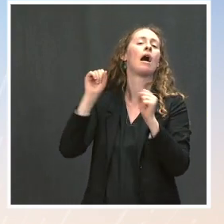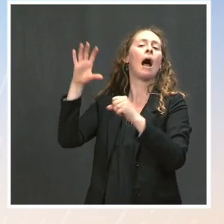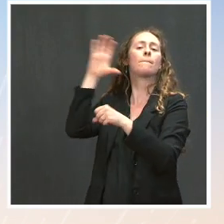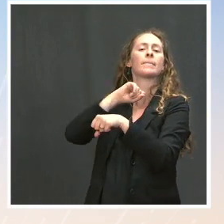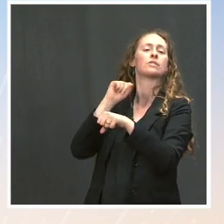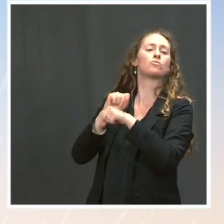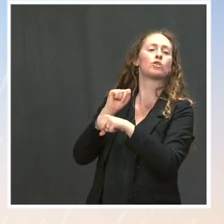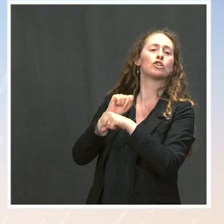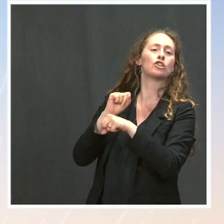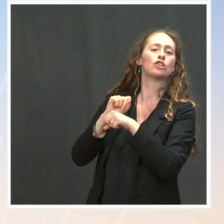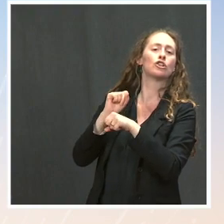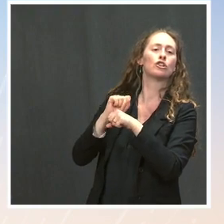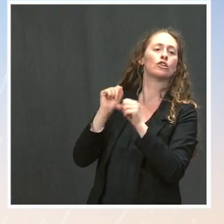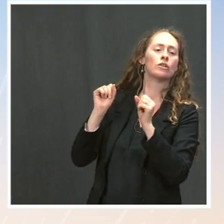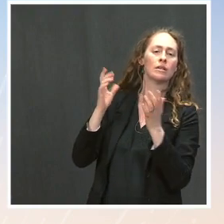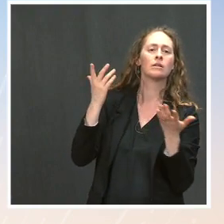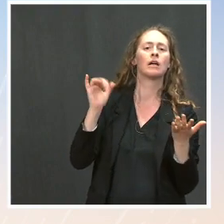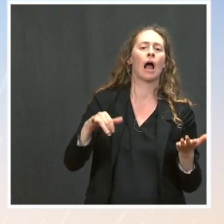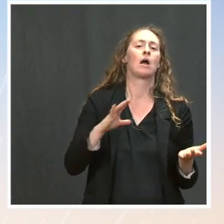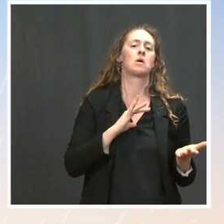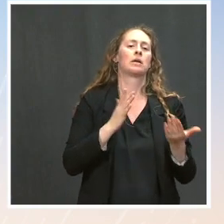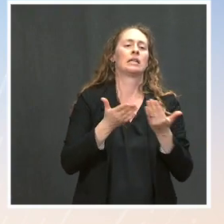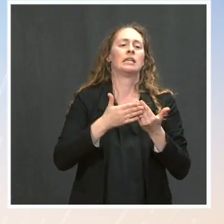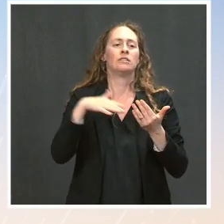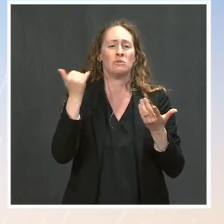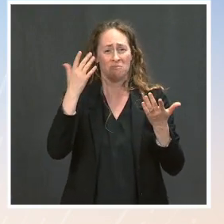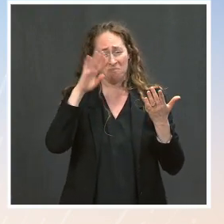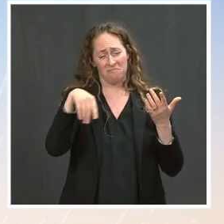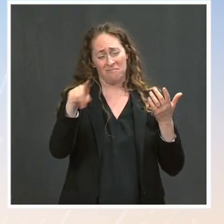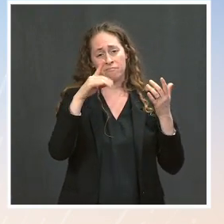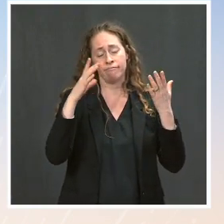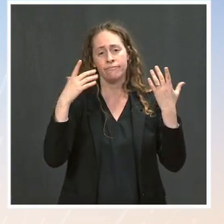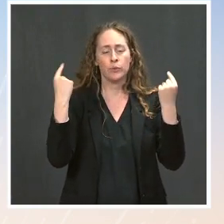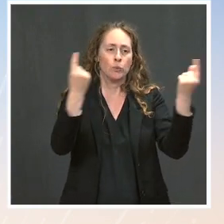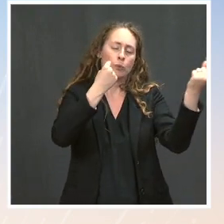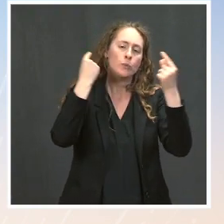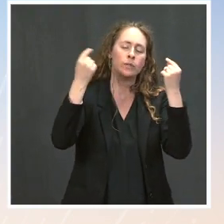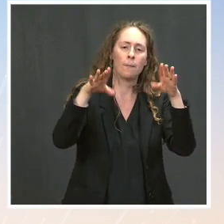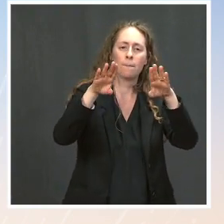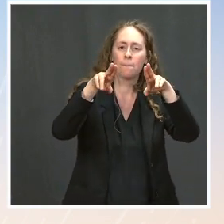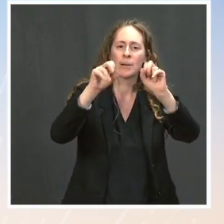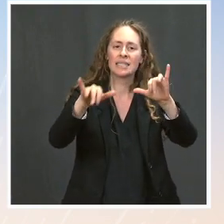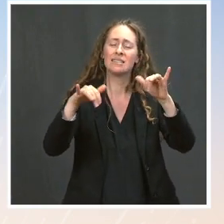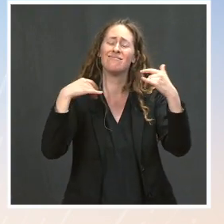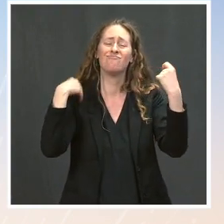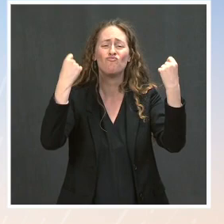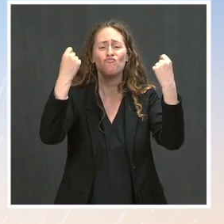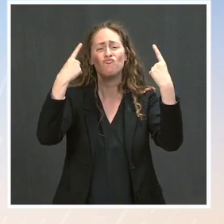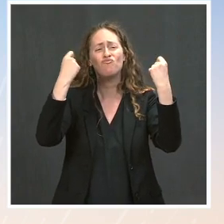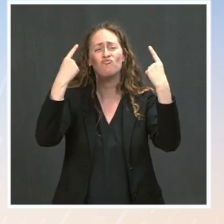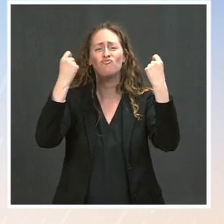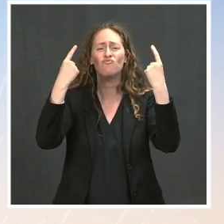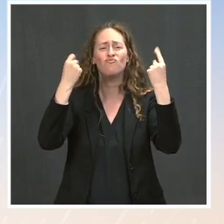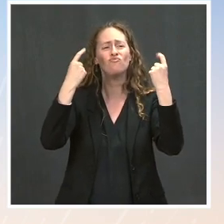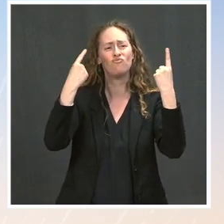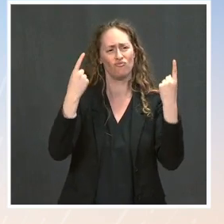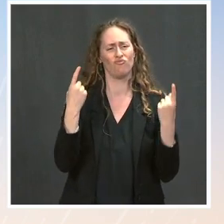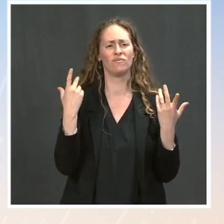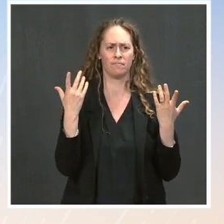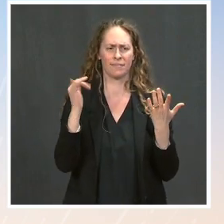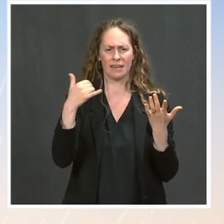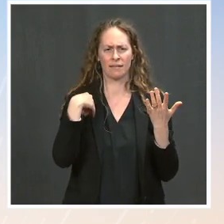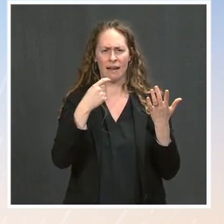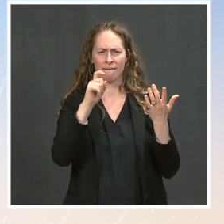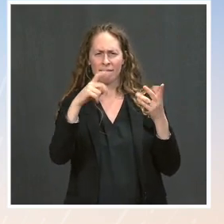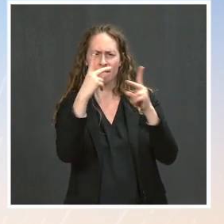make it easier. You know, people have busy lives. We certainly understand that. And we want to take every step we can to make it easier for people